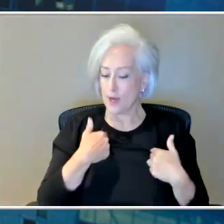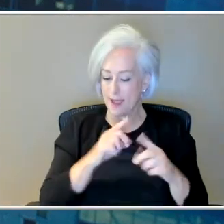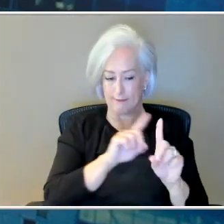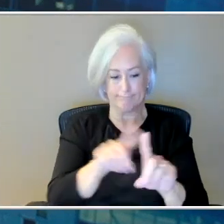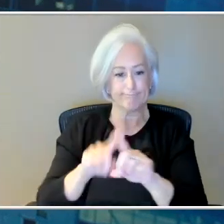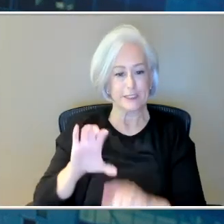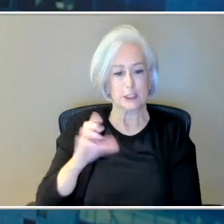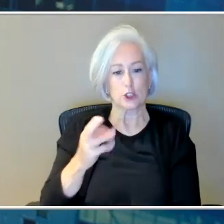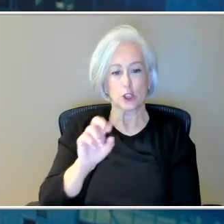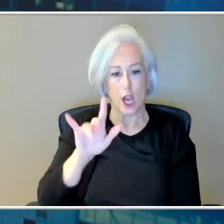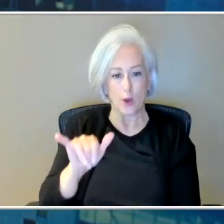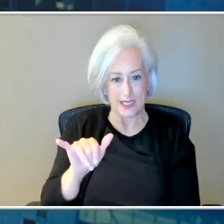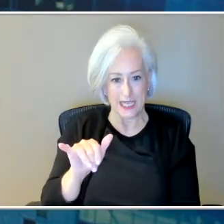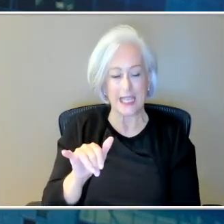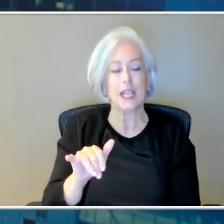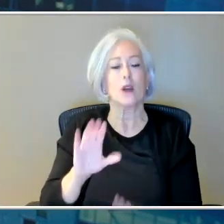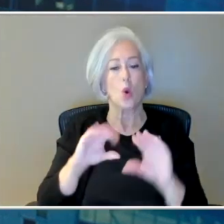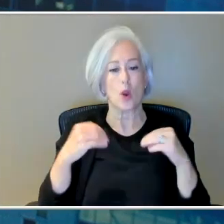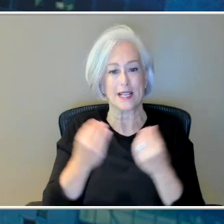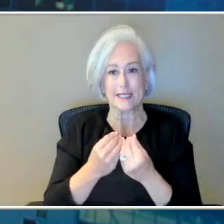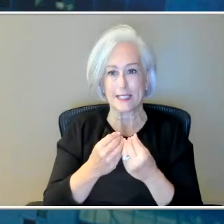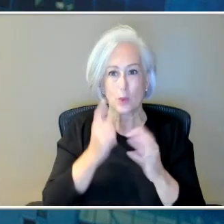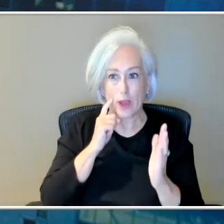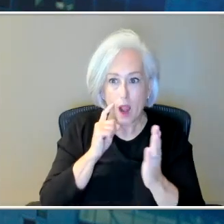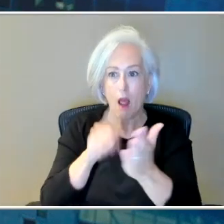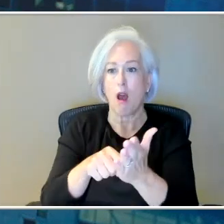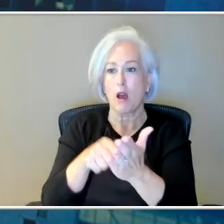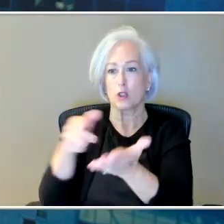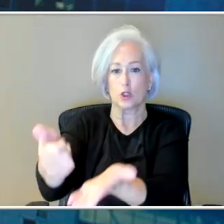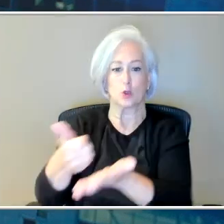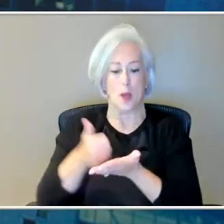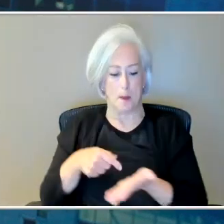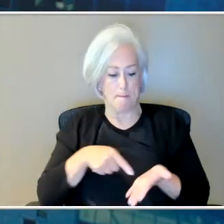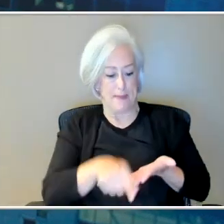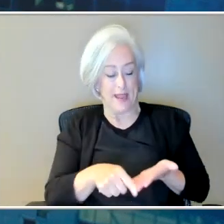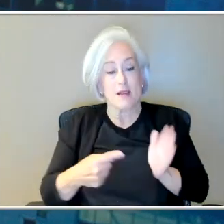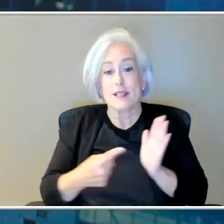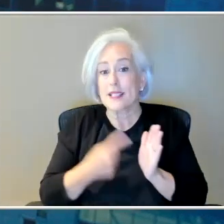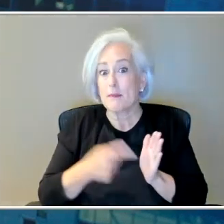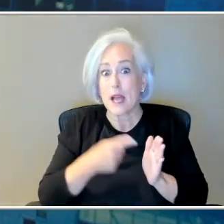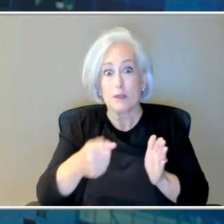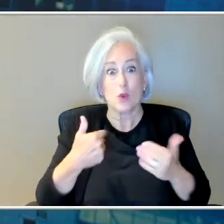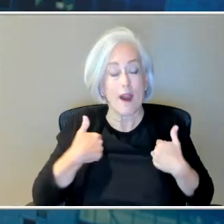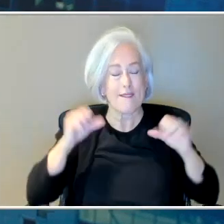can be identified to help pay those bills. Like, even if you have great insurance, you can still, you know, this is an extremely